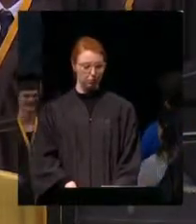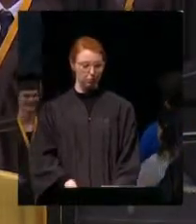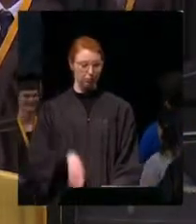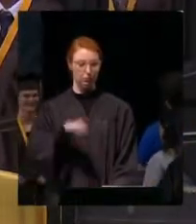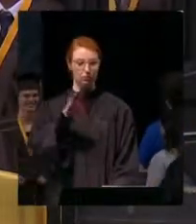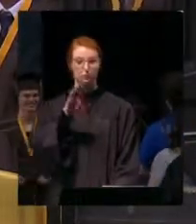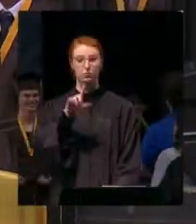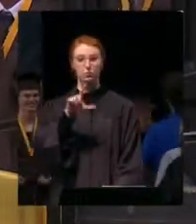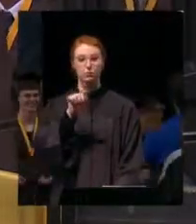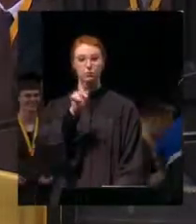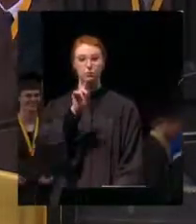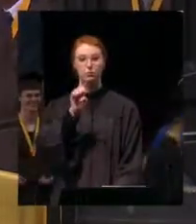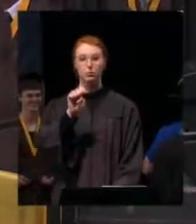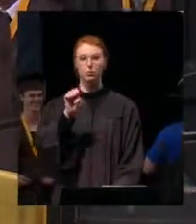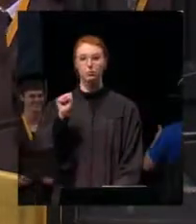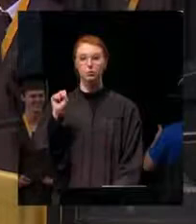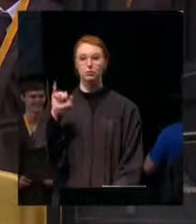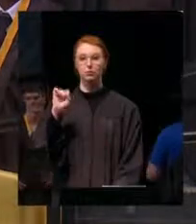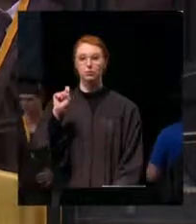Blake Sistad.